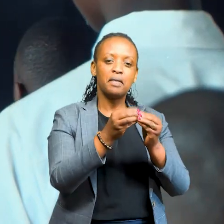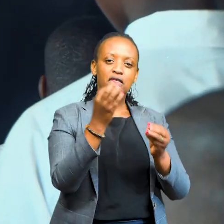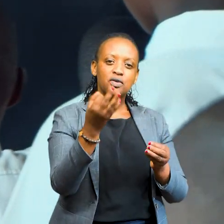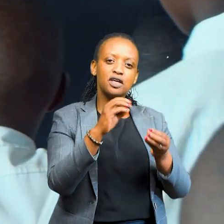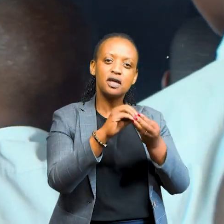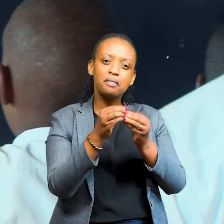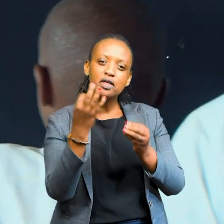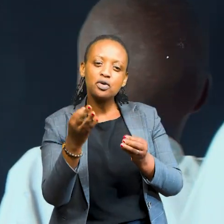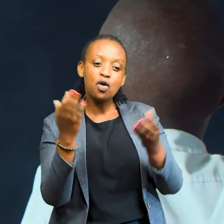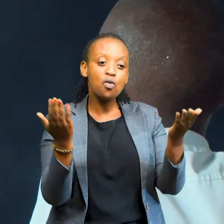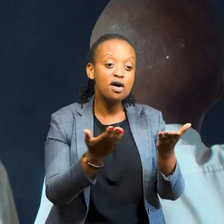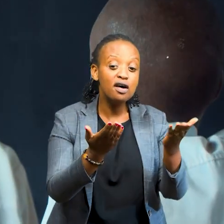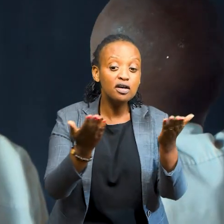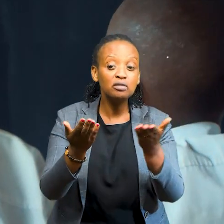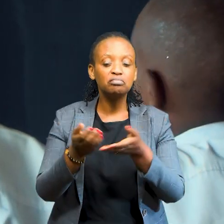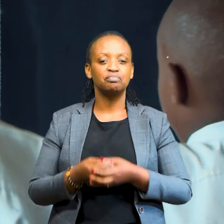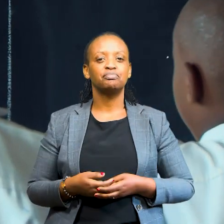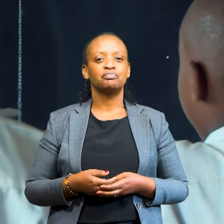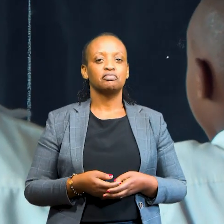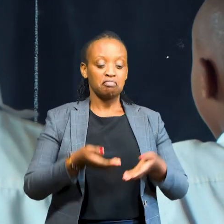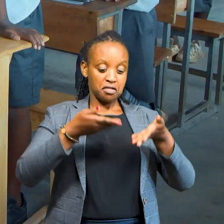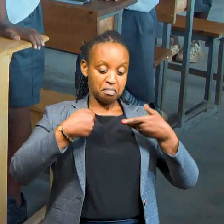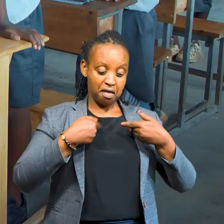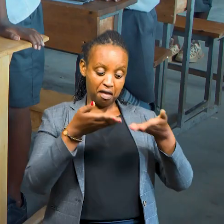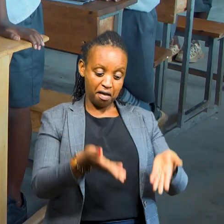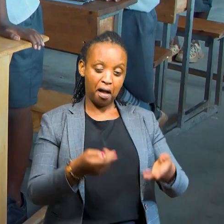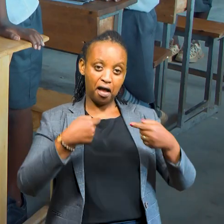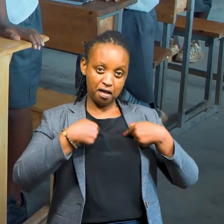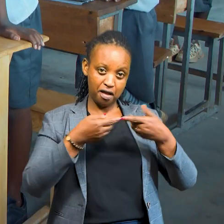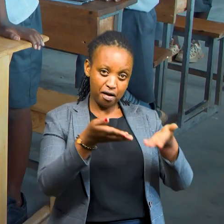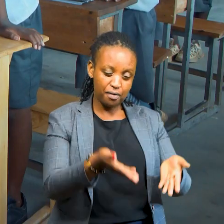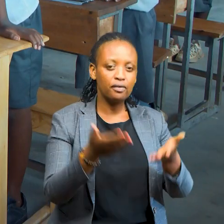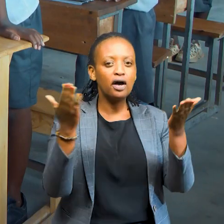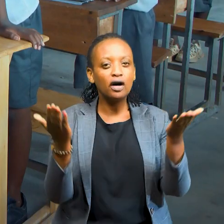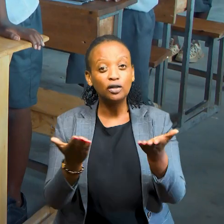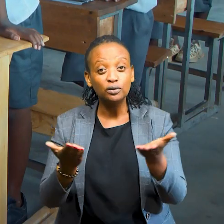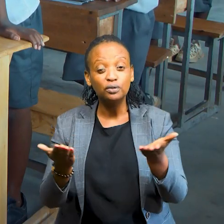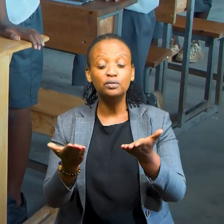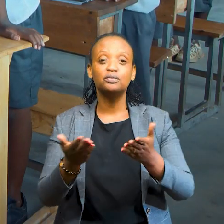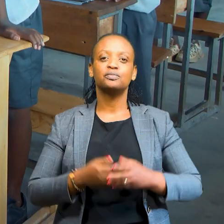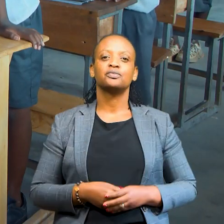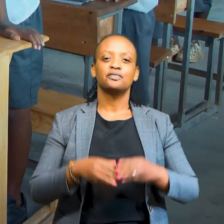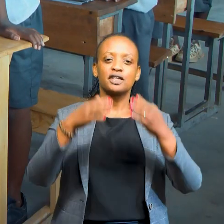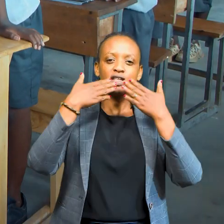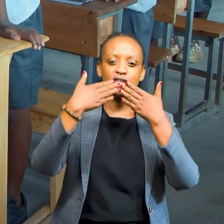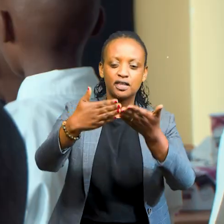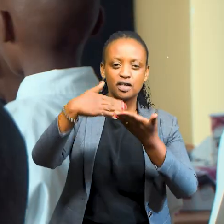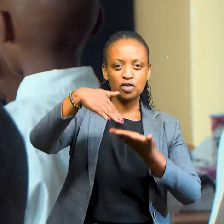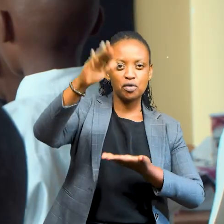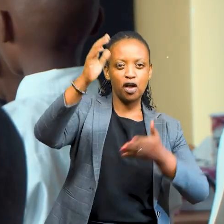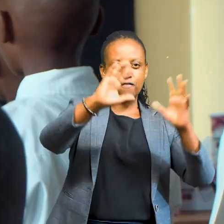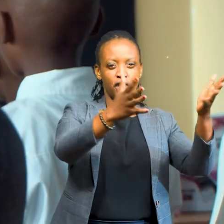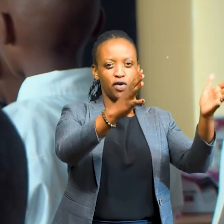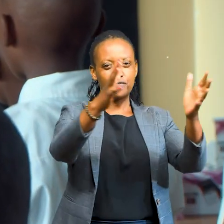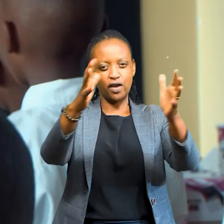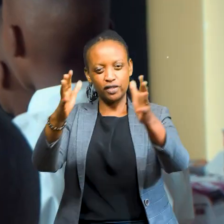do? Number three, where are you? Here I am, how do you do? Thank